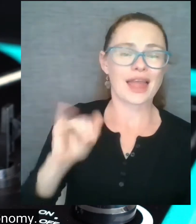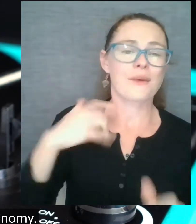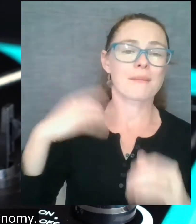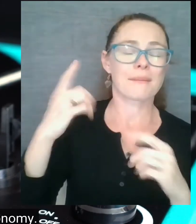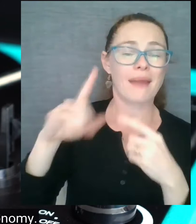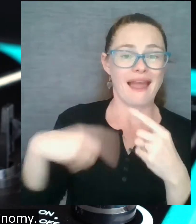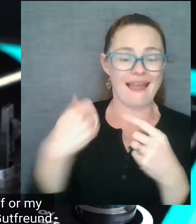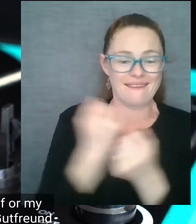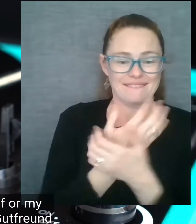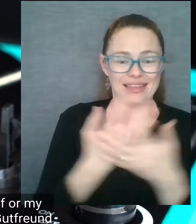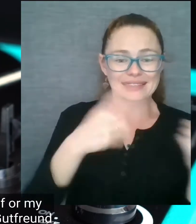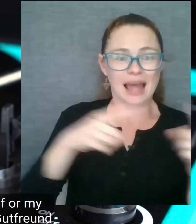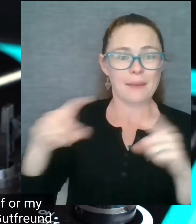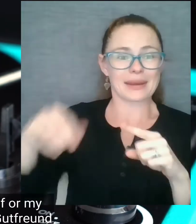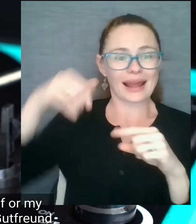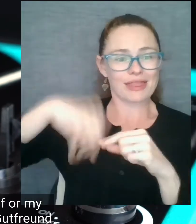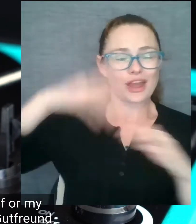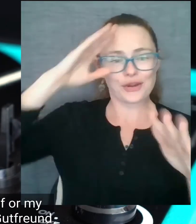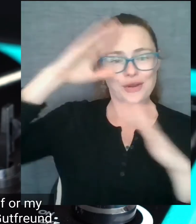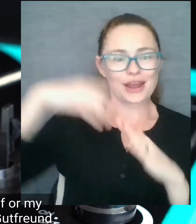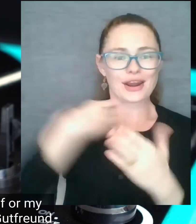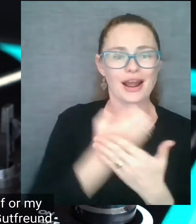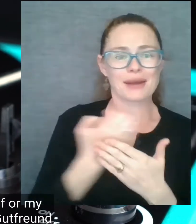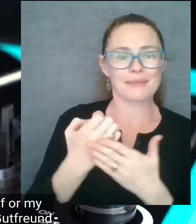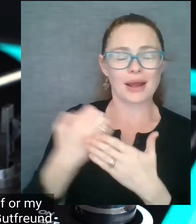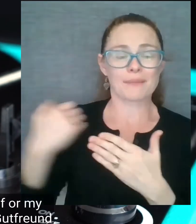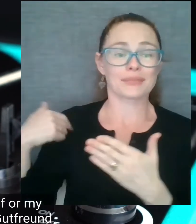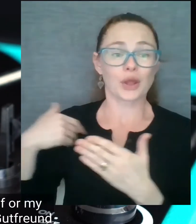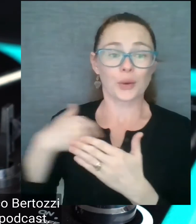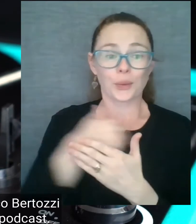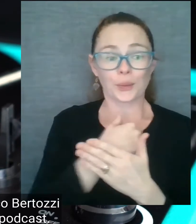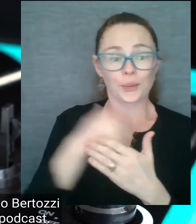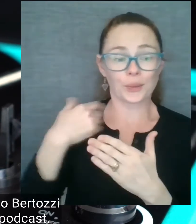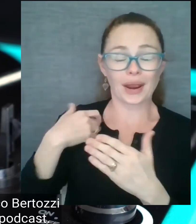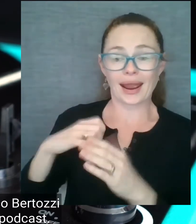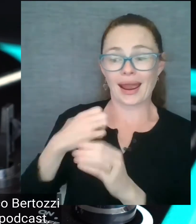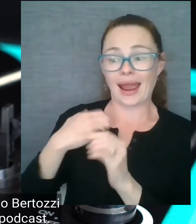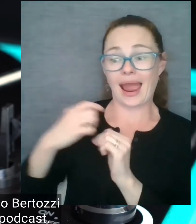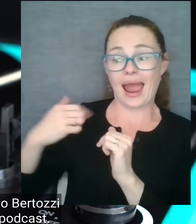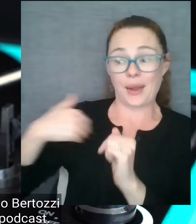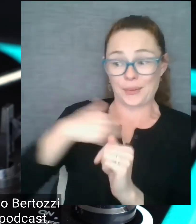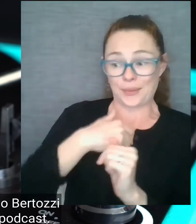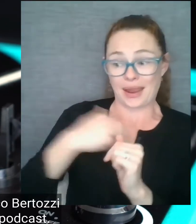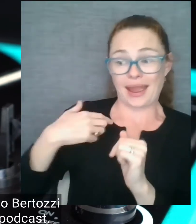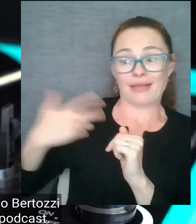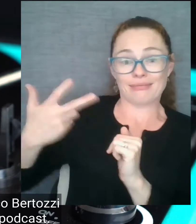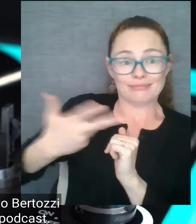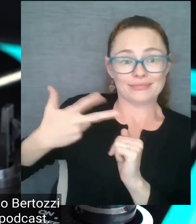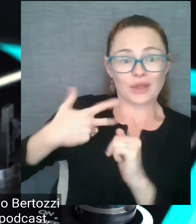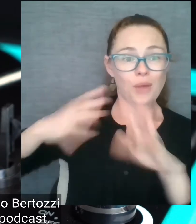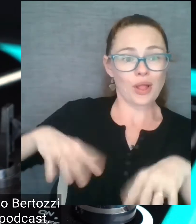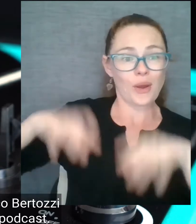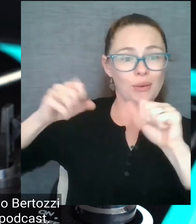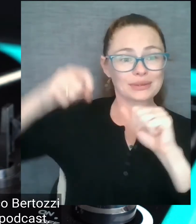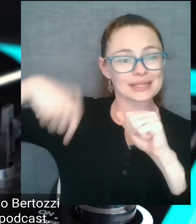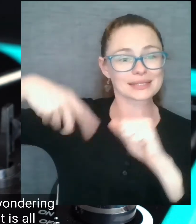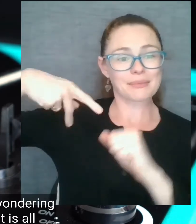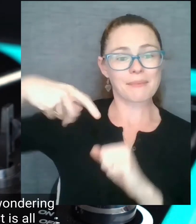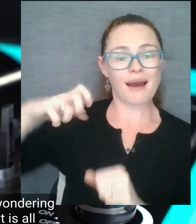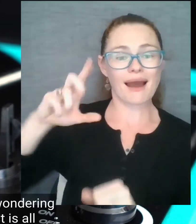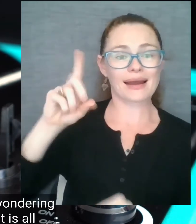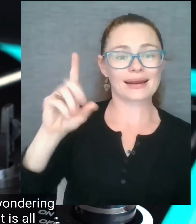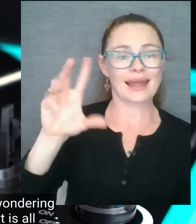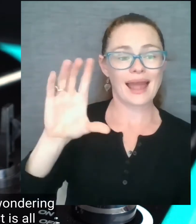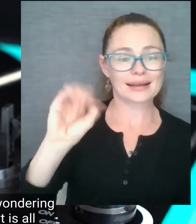creator economy. Every week, myself or my colleagues, Jamie Gutfreund, Emma Harman, or Marco Bertozzi will be hosting this podcast. So